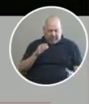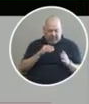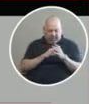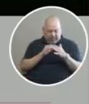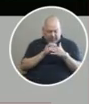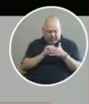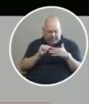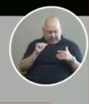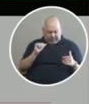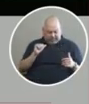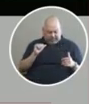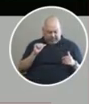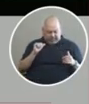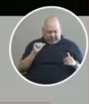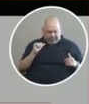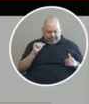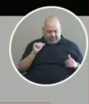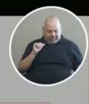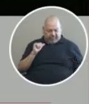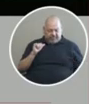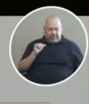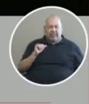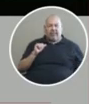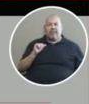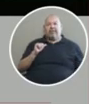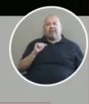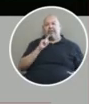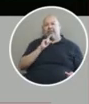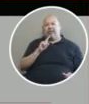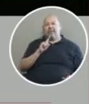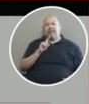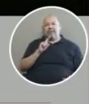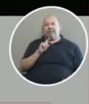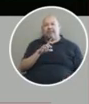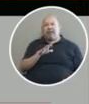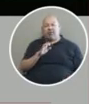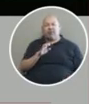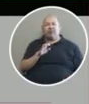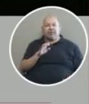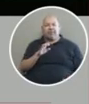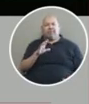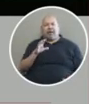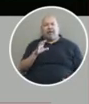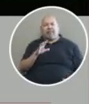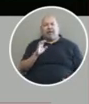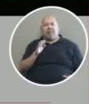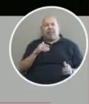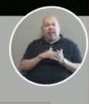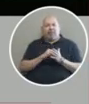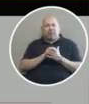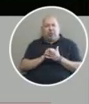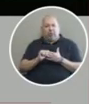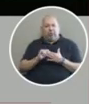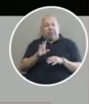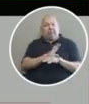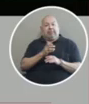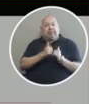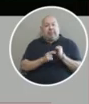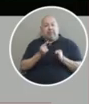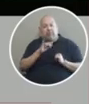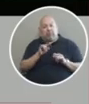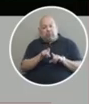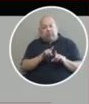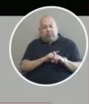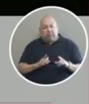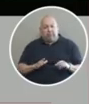go into grants, and that would be up to $5,000 per business in grants. We also